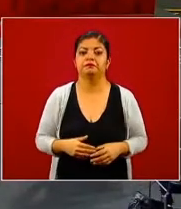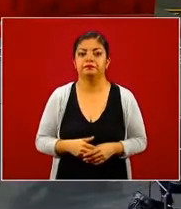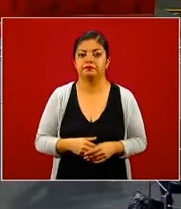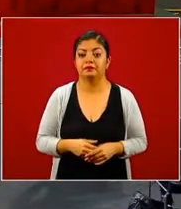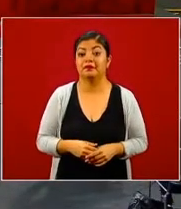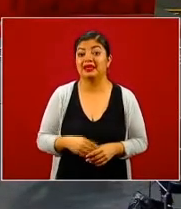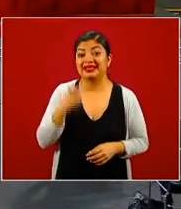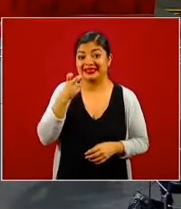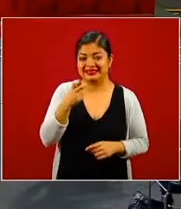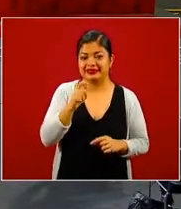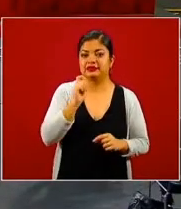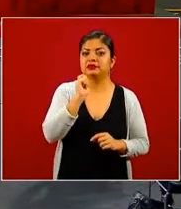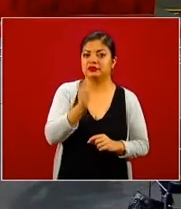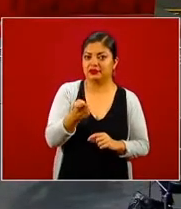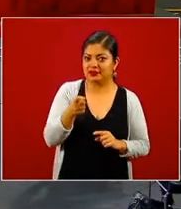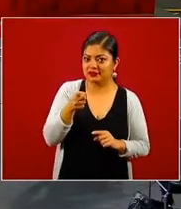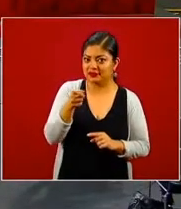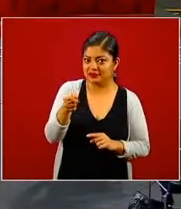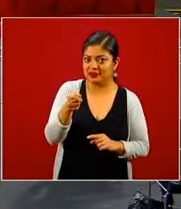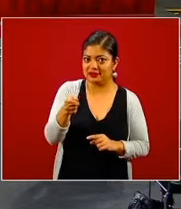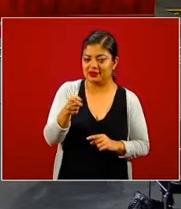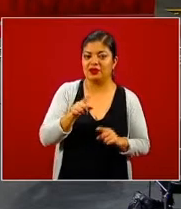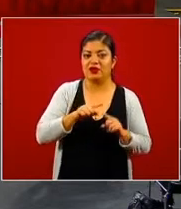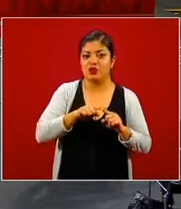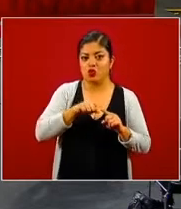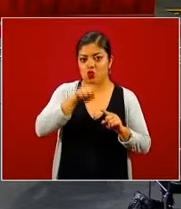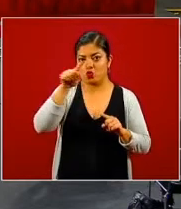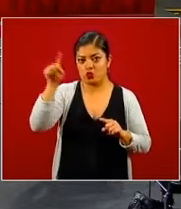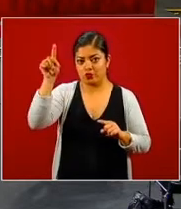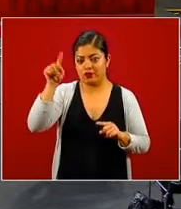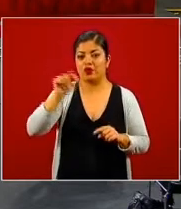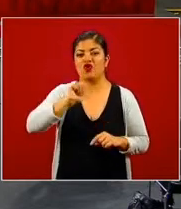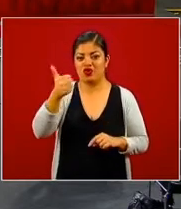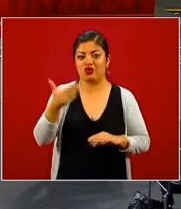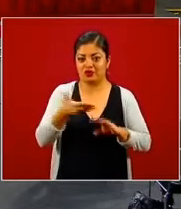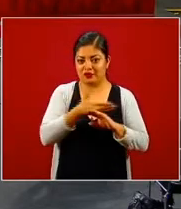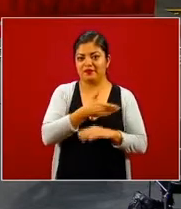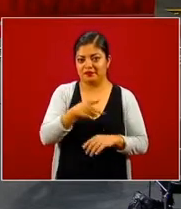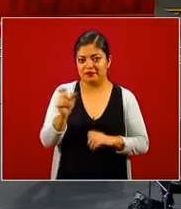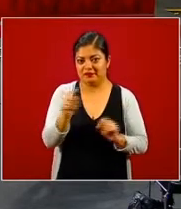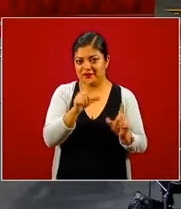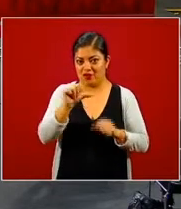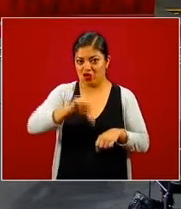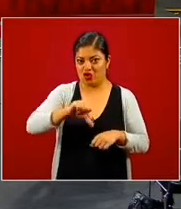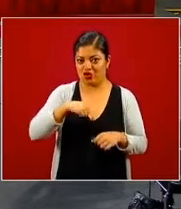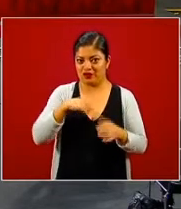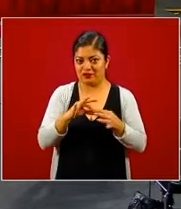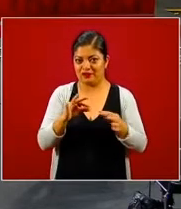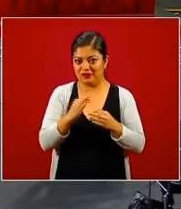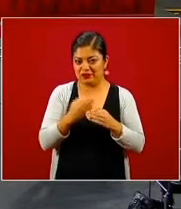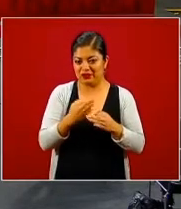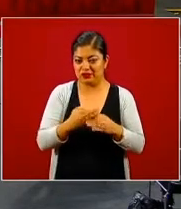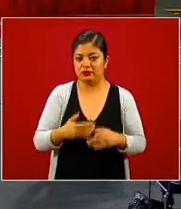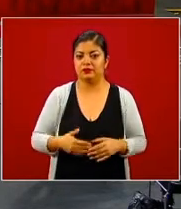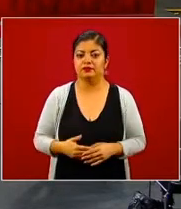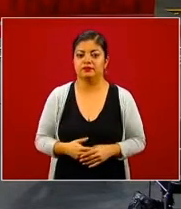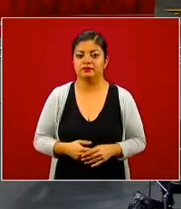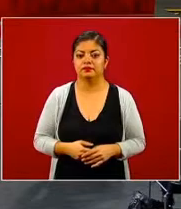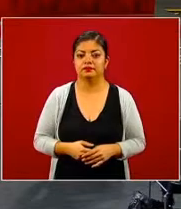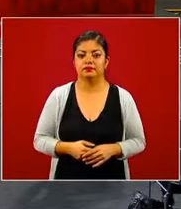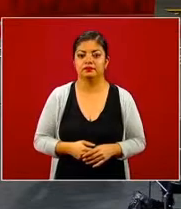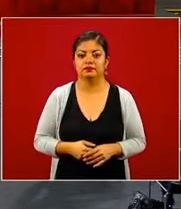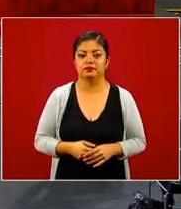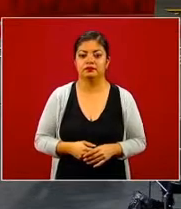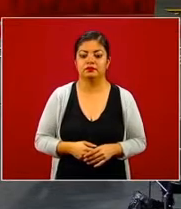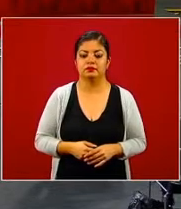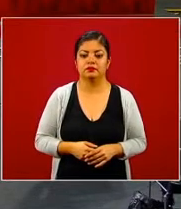and or the other people who recovered and have gone back to their daily lives. Now let's go back to the one we were talking about.